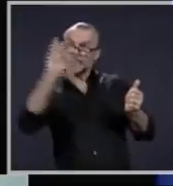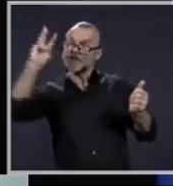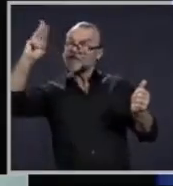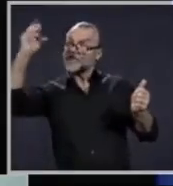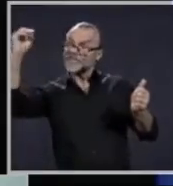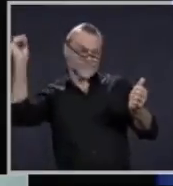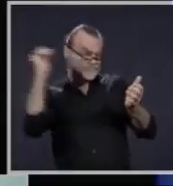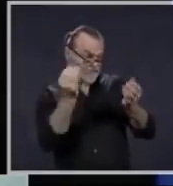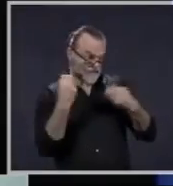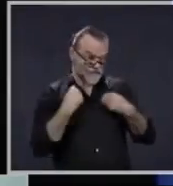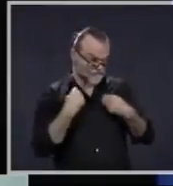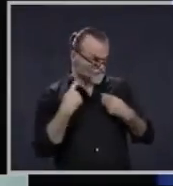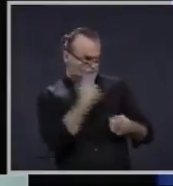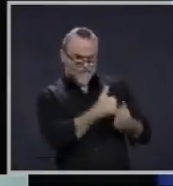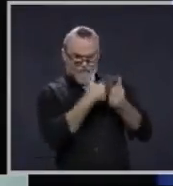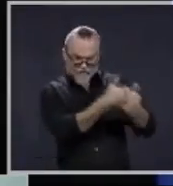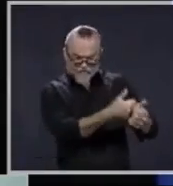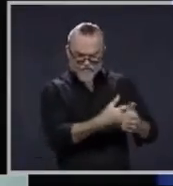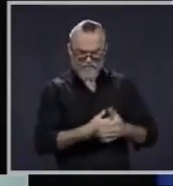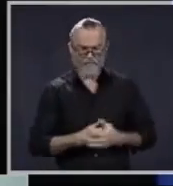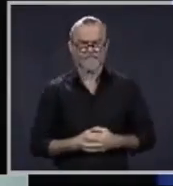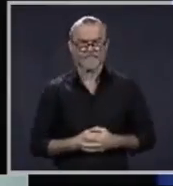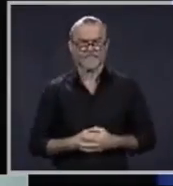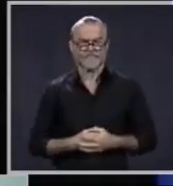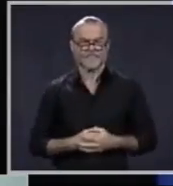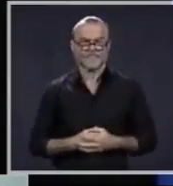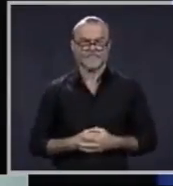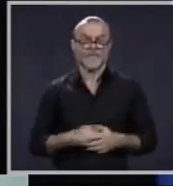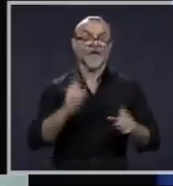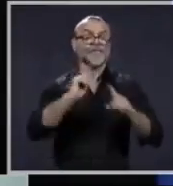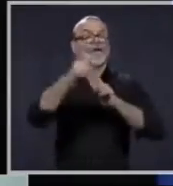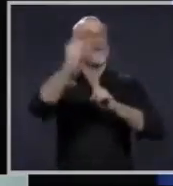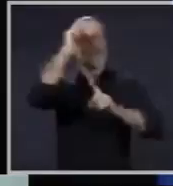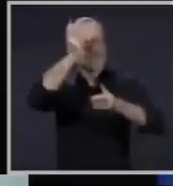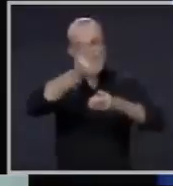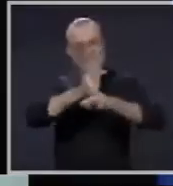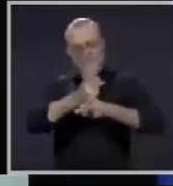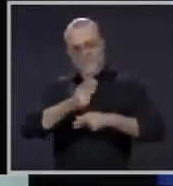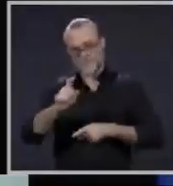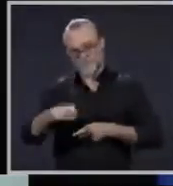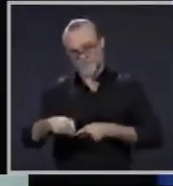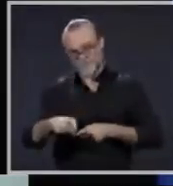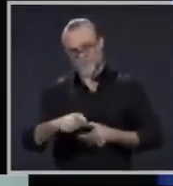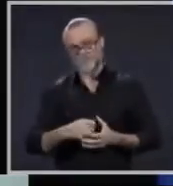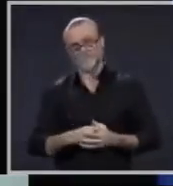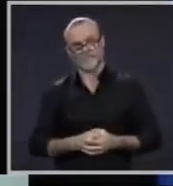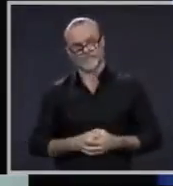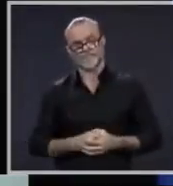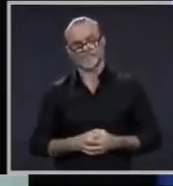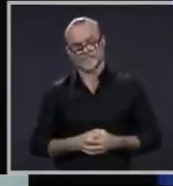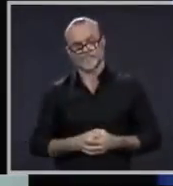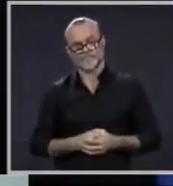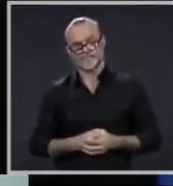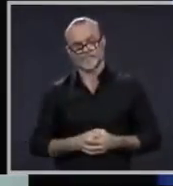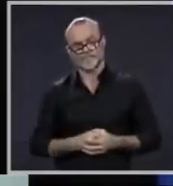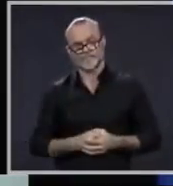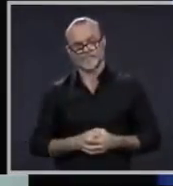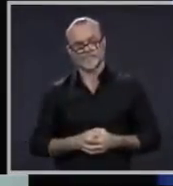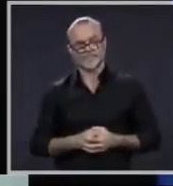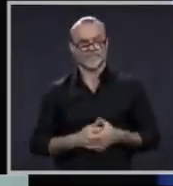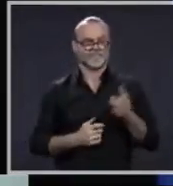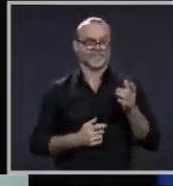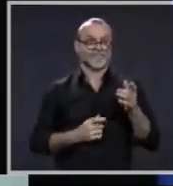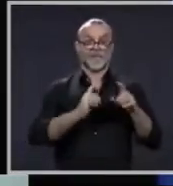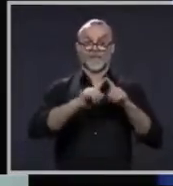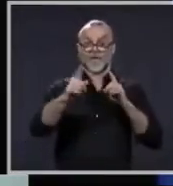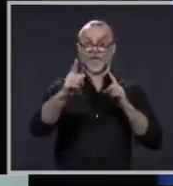So at first, be only 50% of the capacity, but with the following weeks,